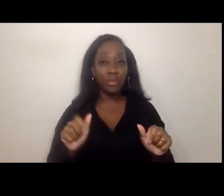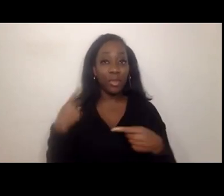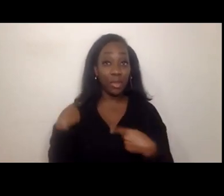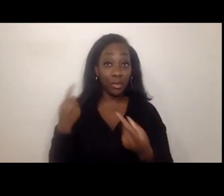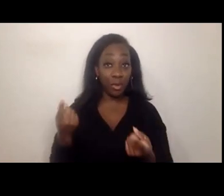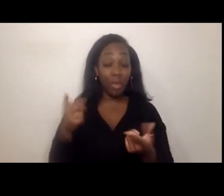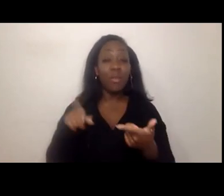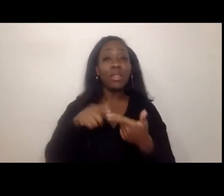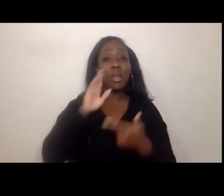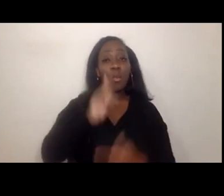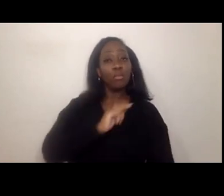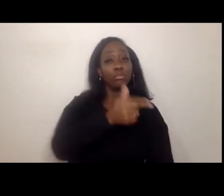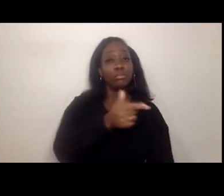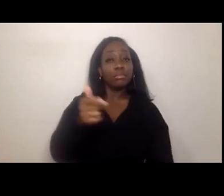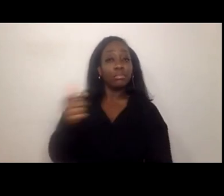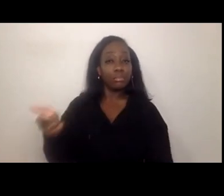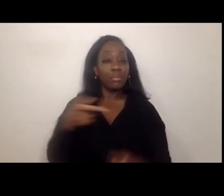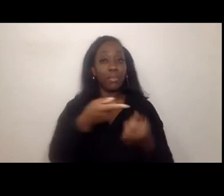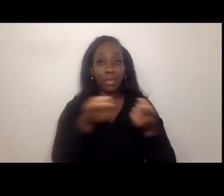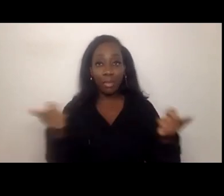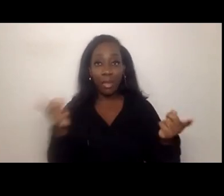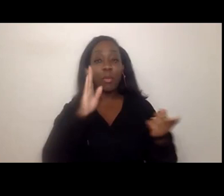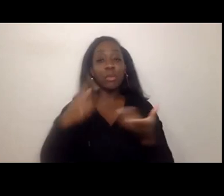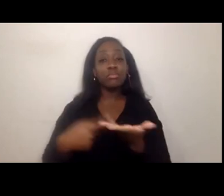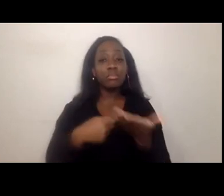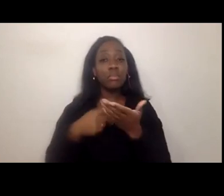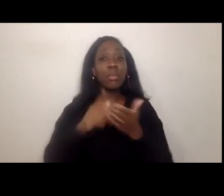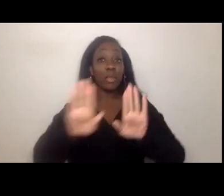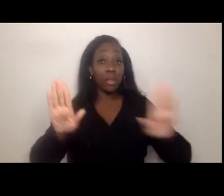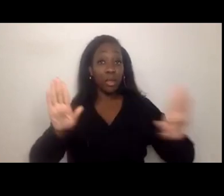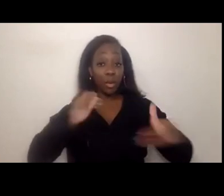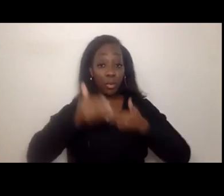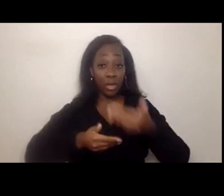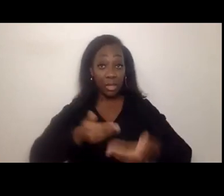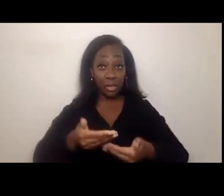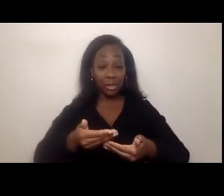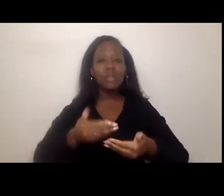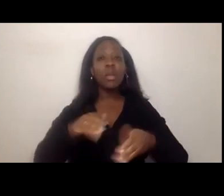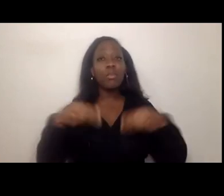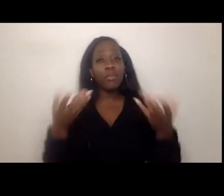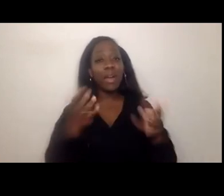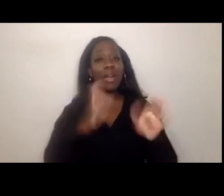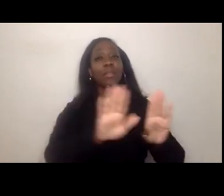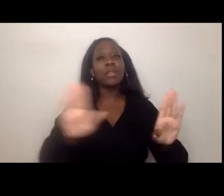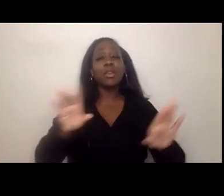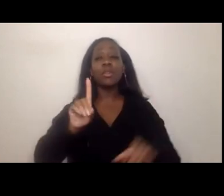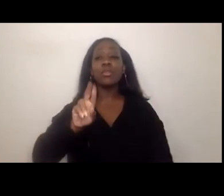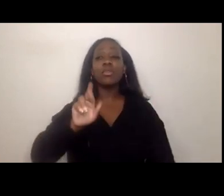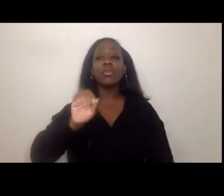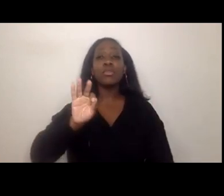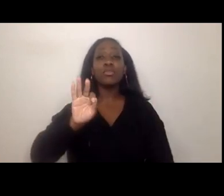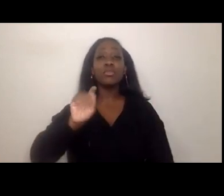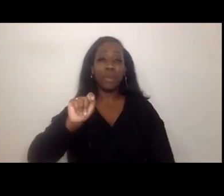Redistricting Partners to discuss their process and to provide their draft maps.